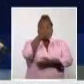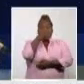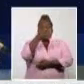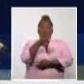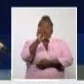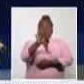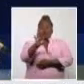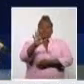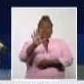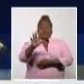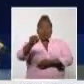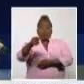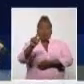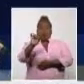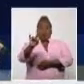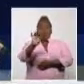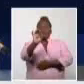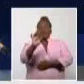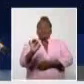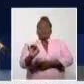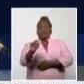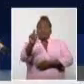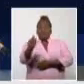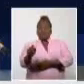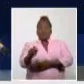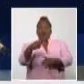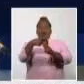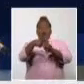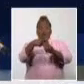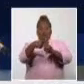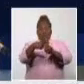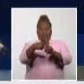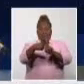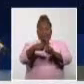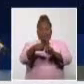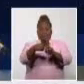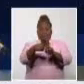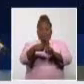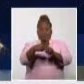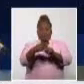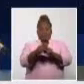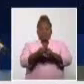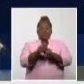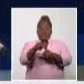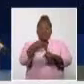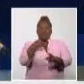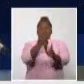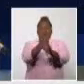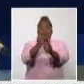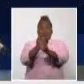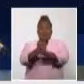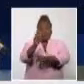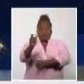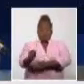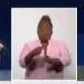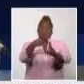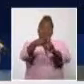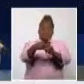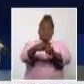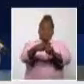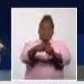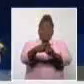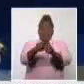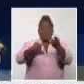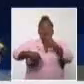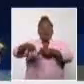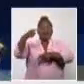in this condition, in which the source of infection has not been established. One of the cases diagnosed yesterday had a